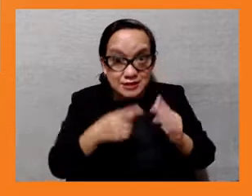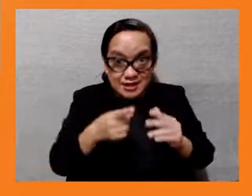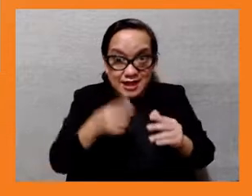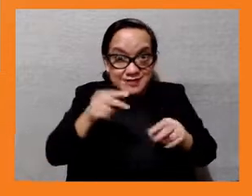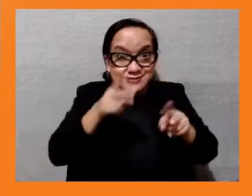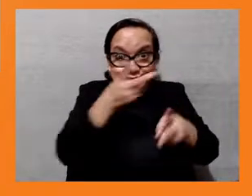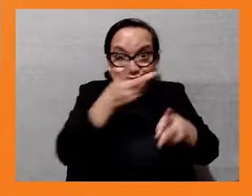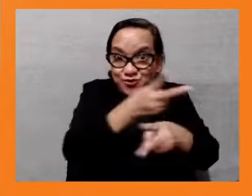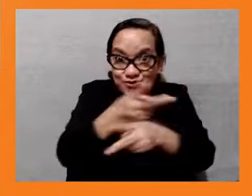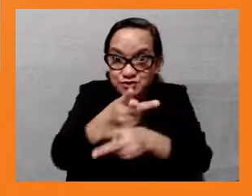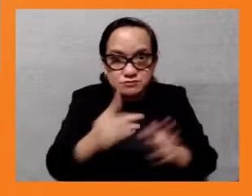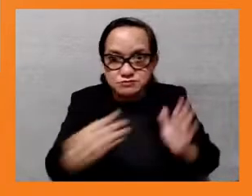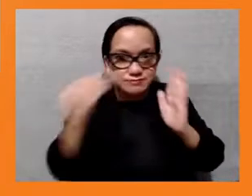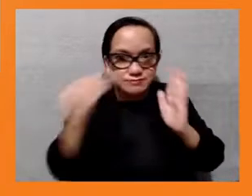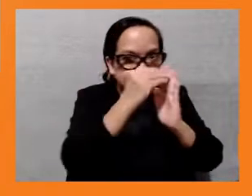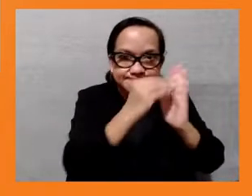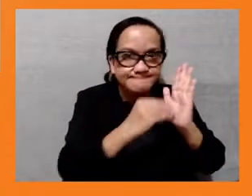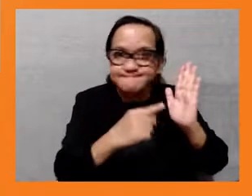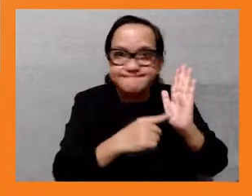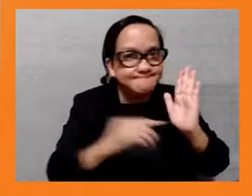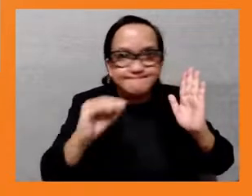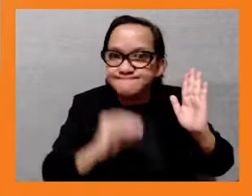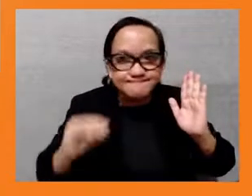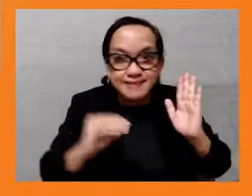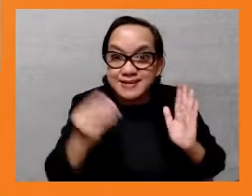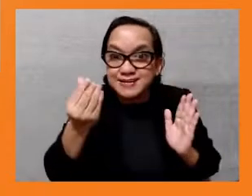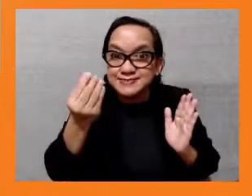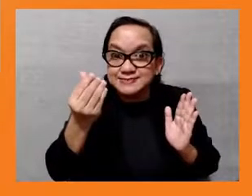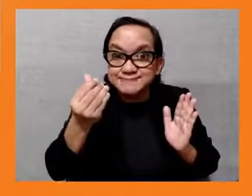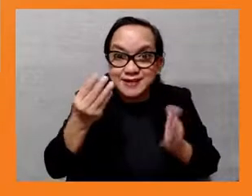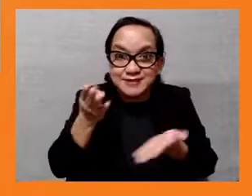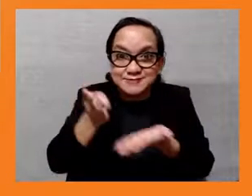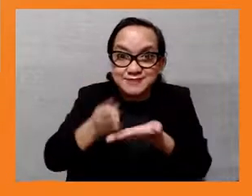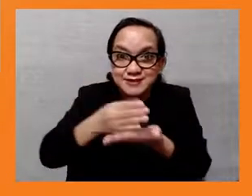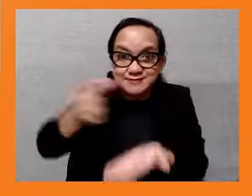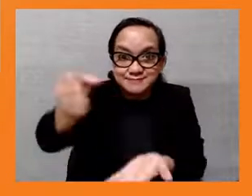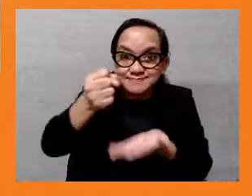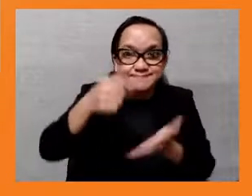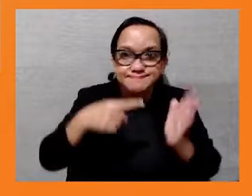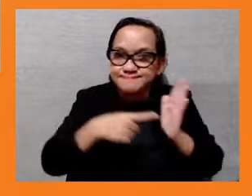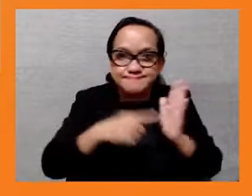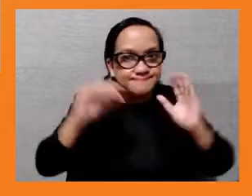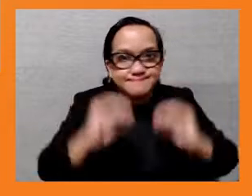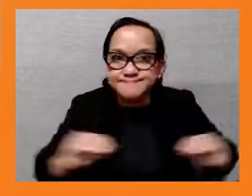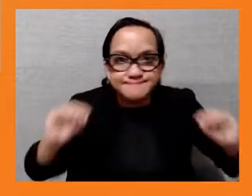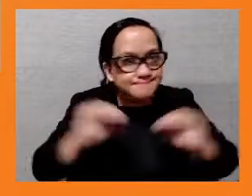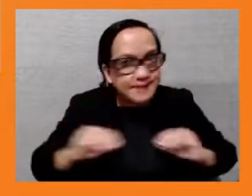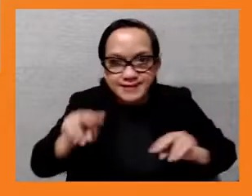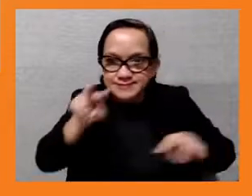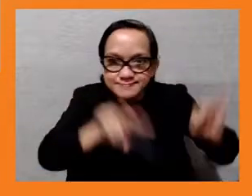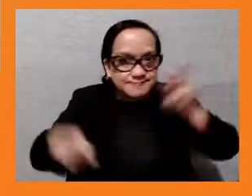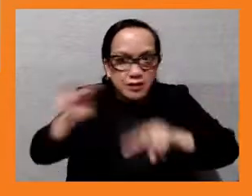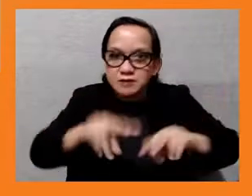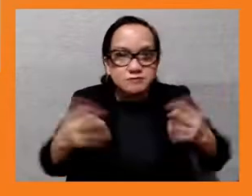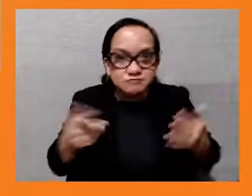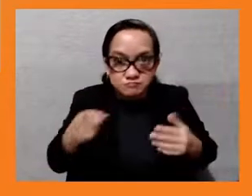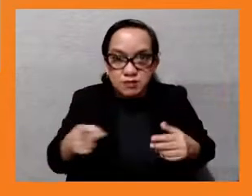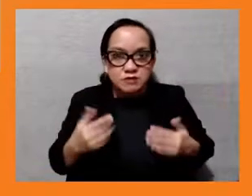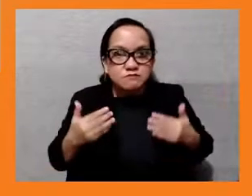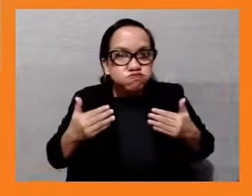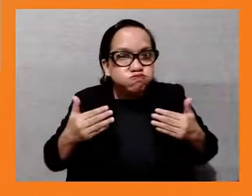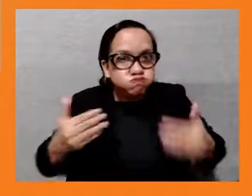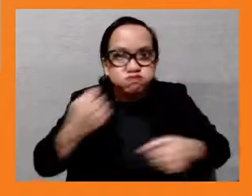There were complaints from the fisherfolk community during the construction of an access road that caused siltation at